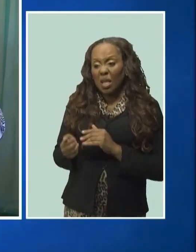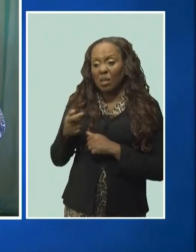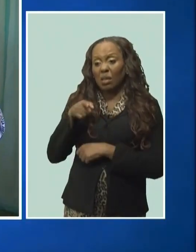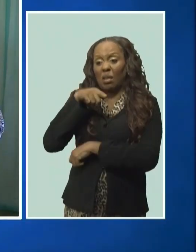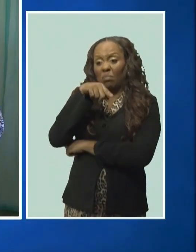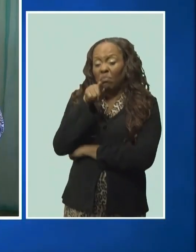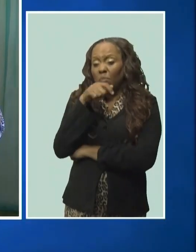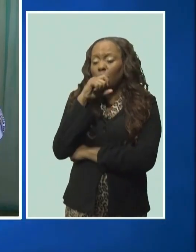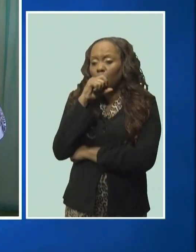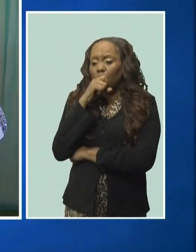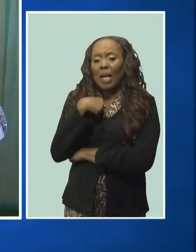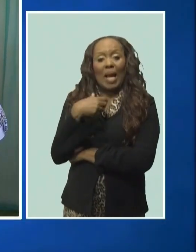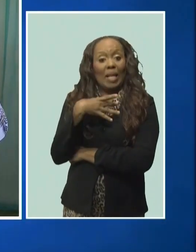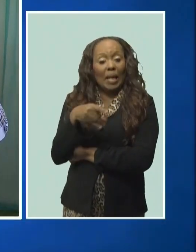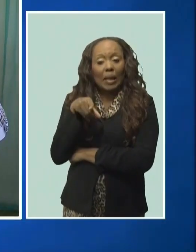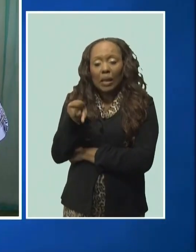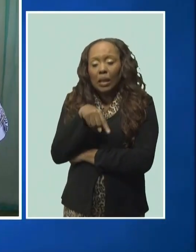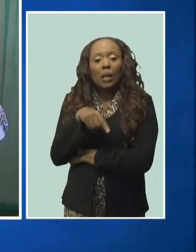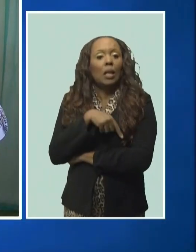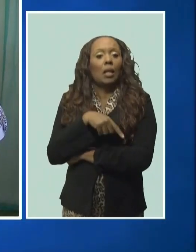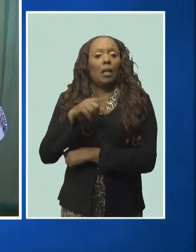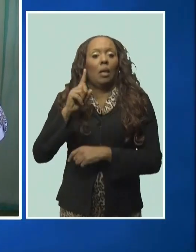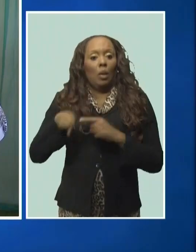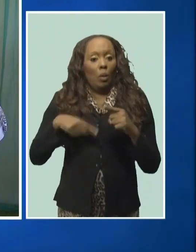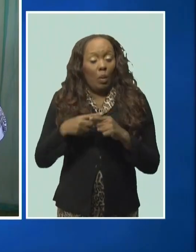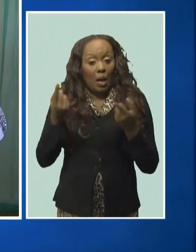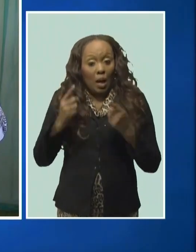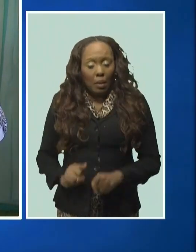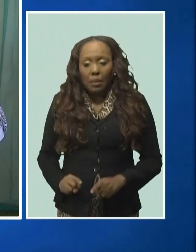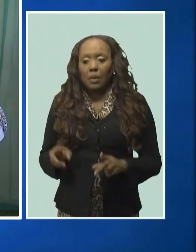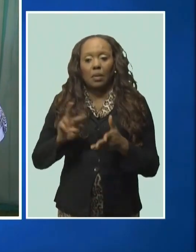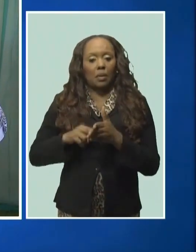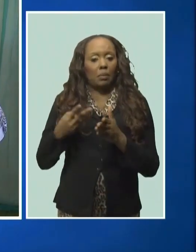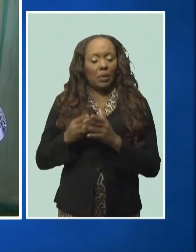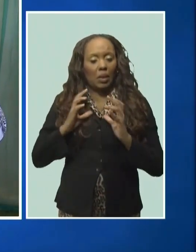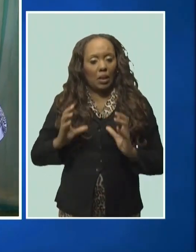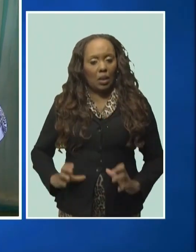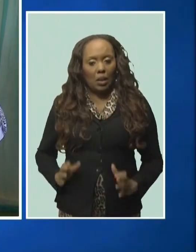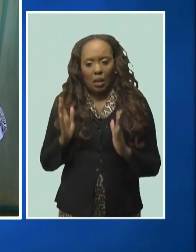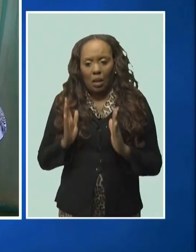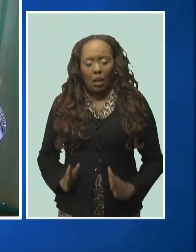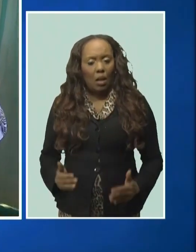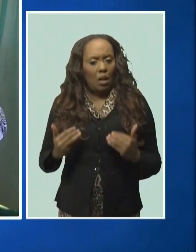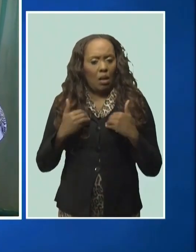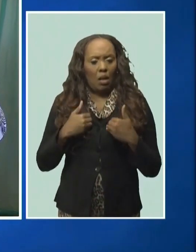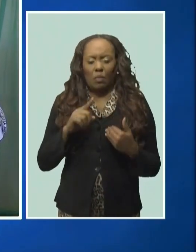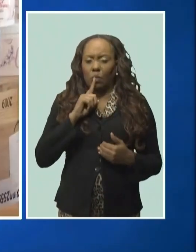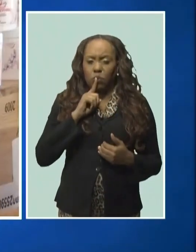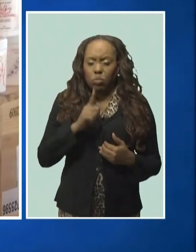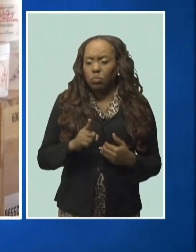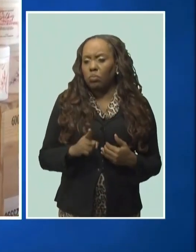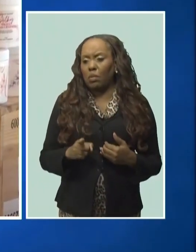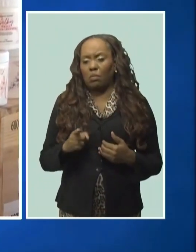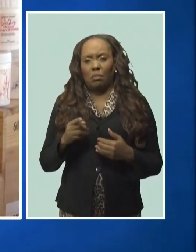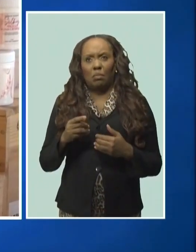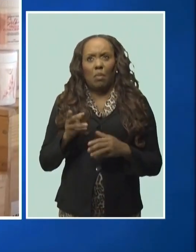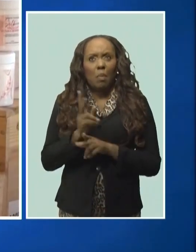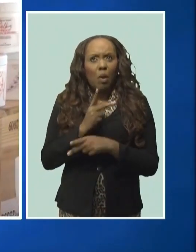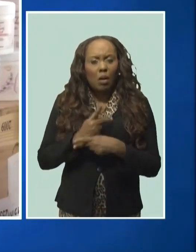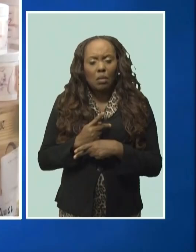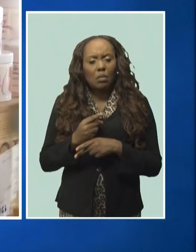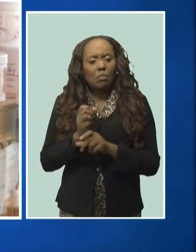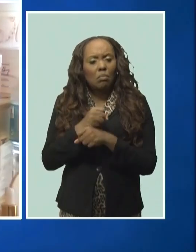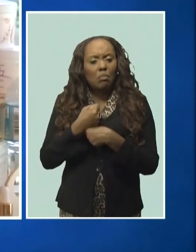the premises. You're exposing clients. The clients are bringing authentic, handmade, locally